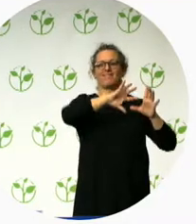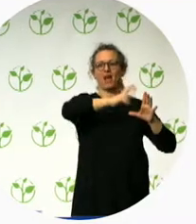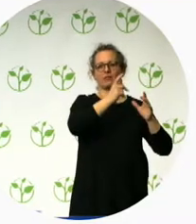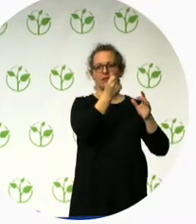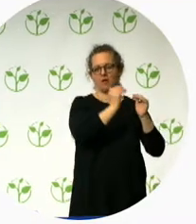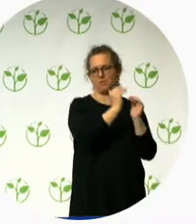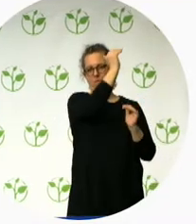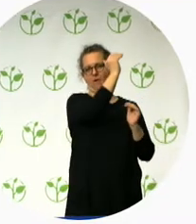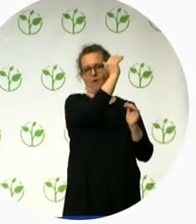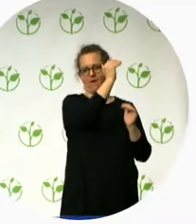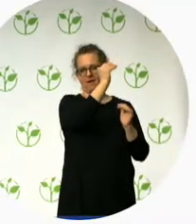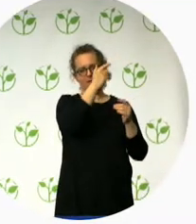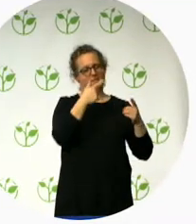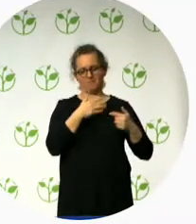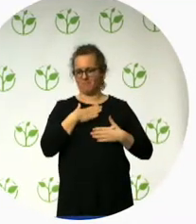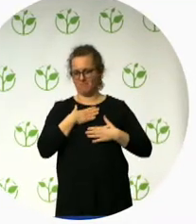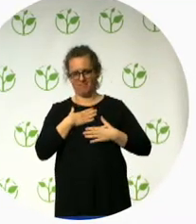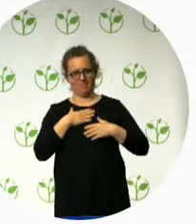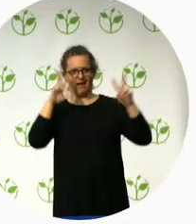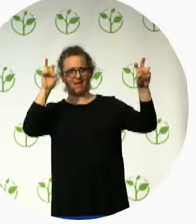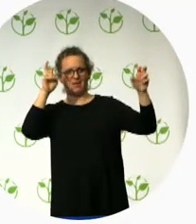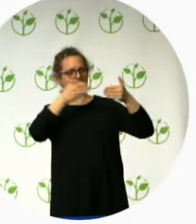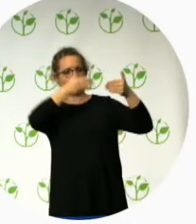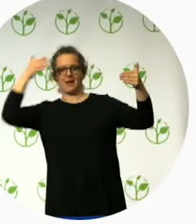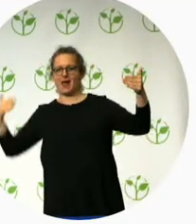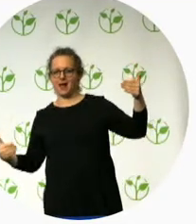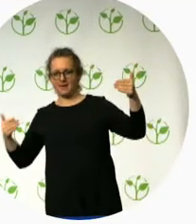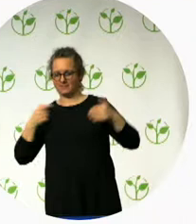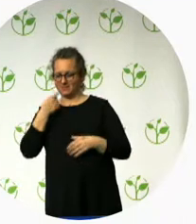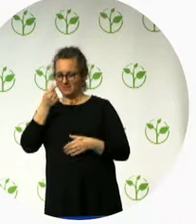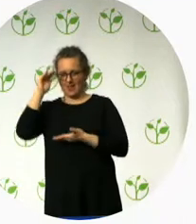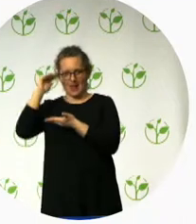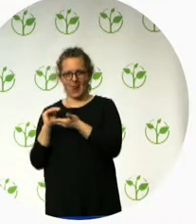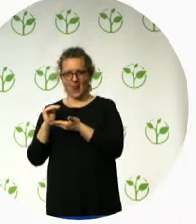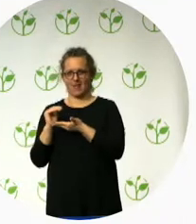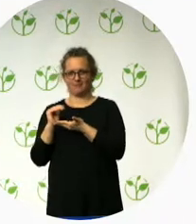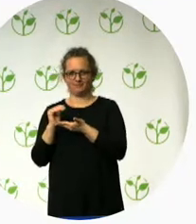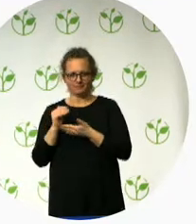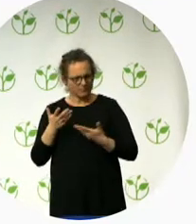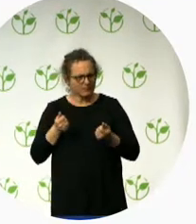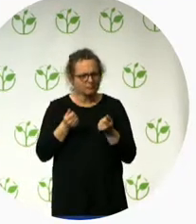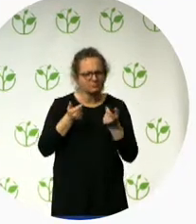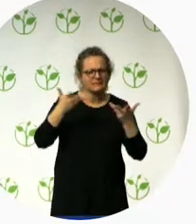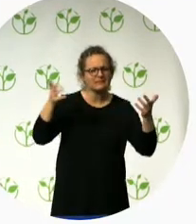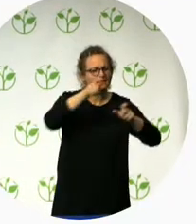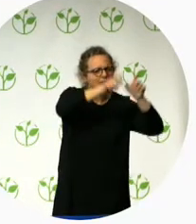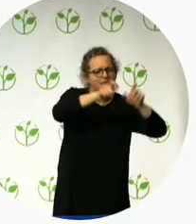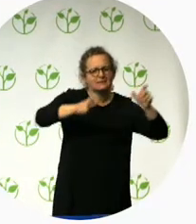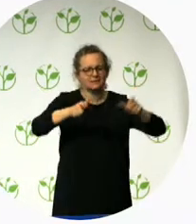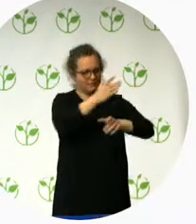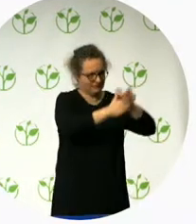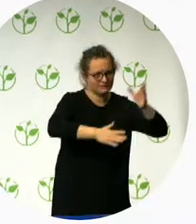reality facing many persons with disabilities in many developing countries. And we have